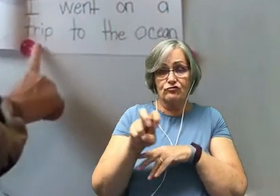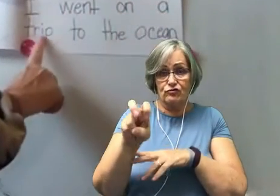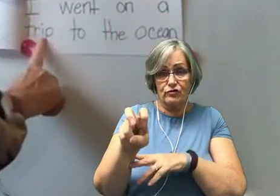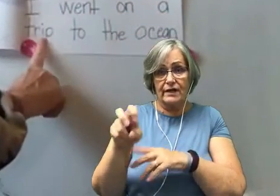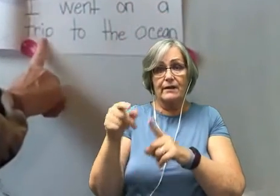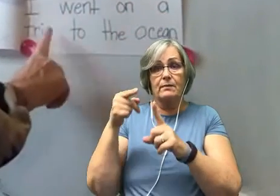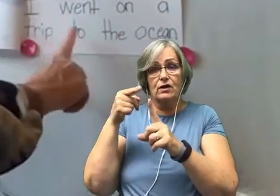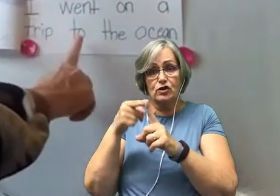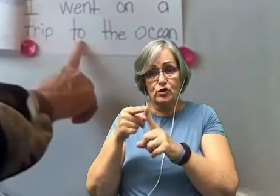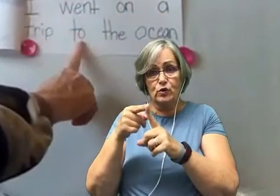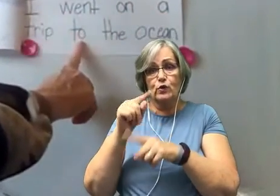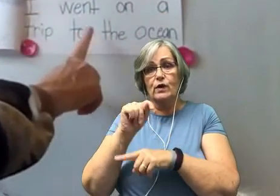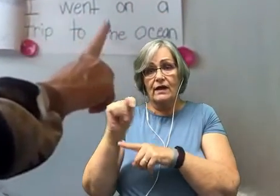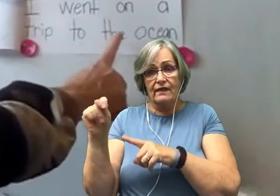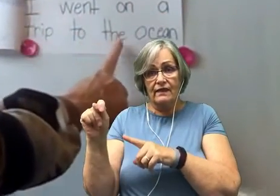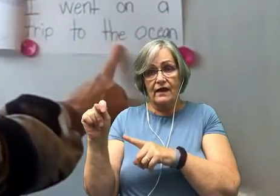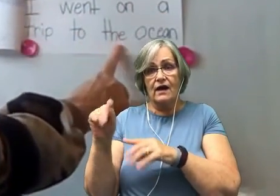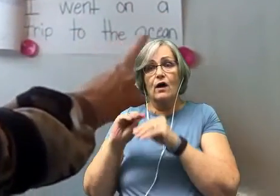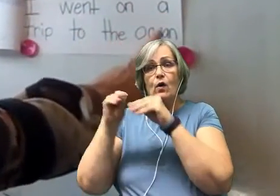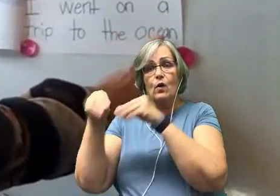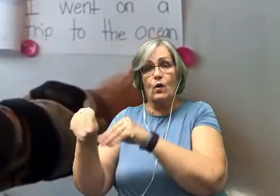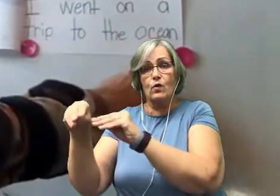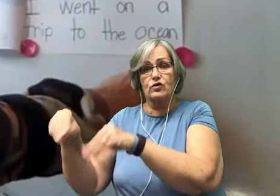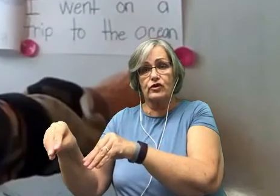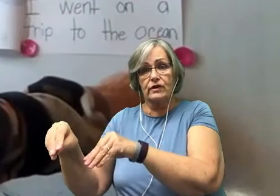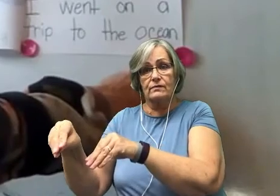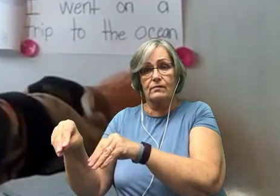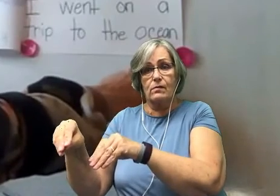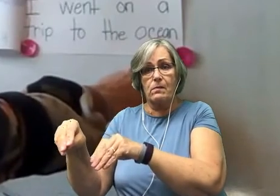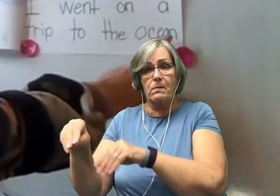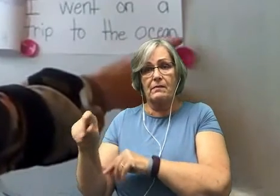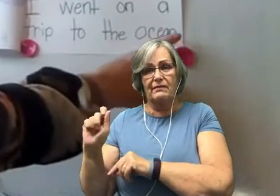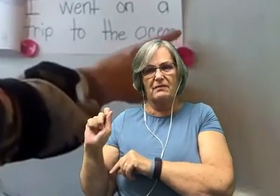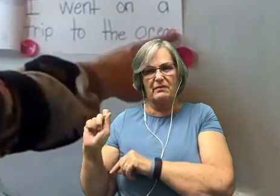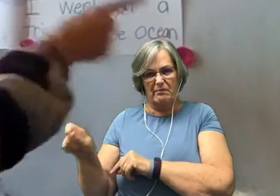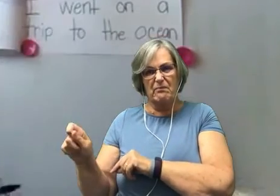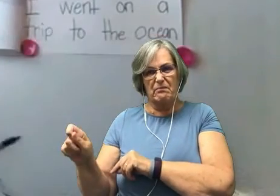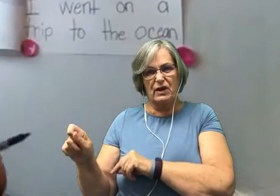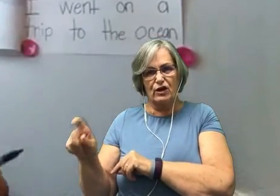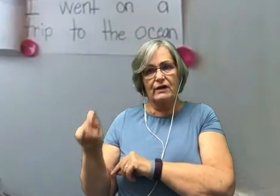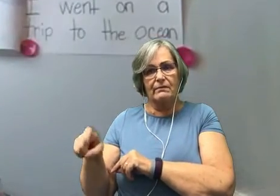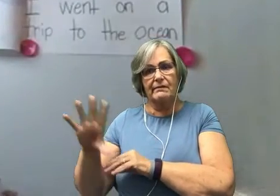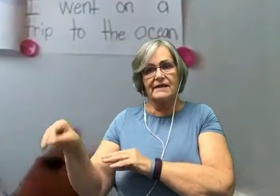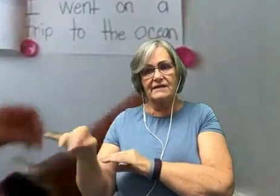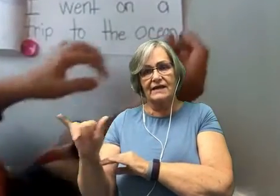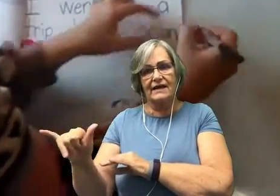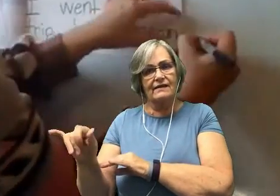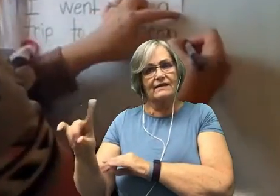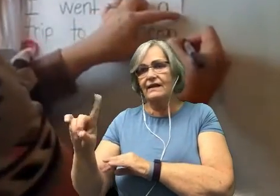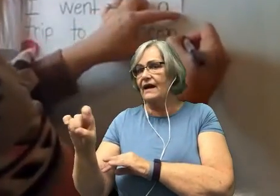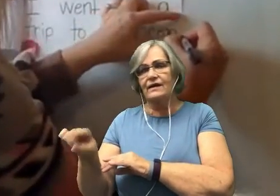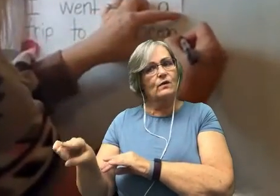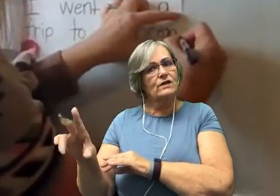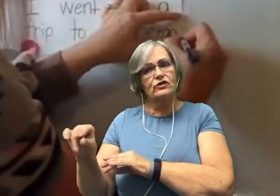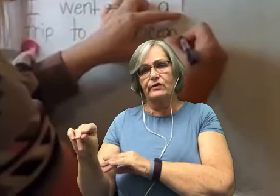a trip to the ocean. I need to add my period, right? I